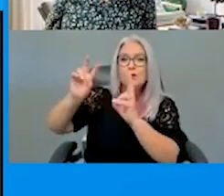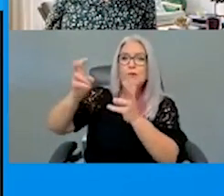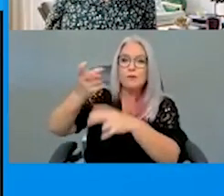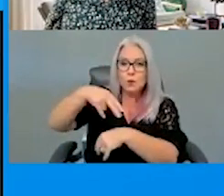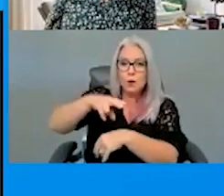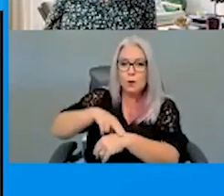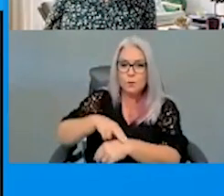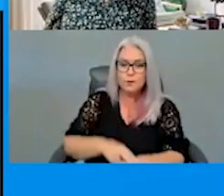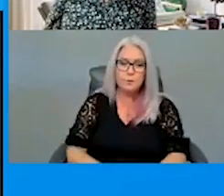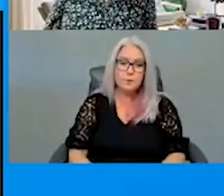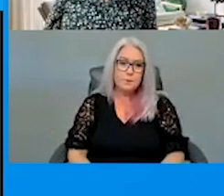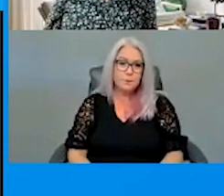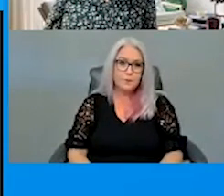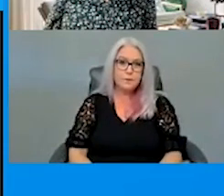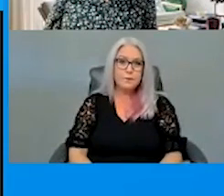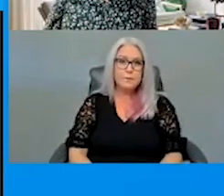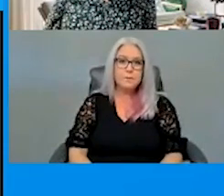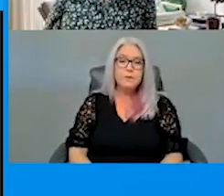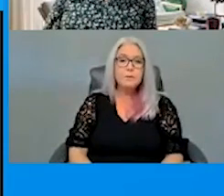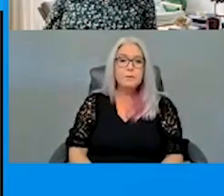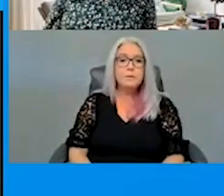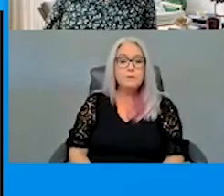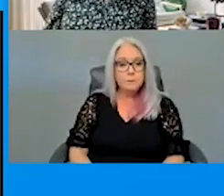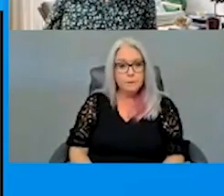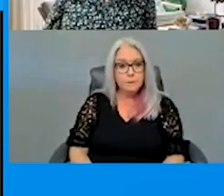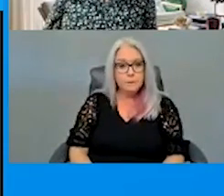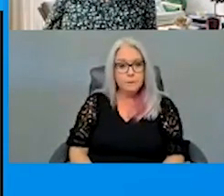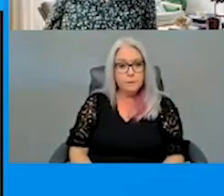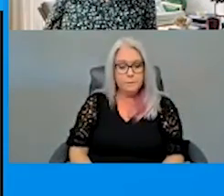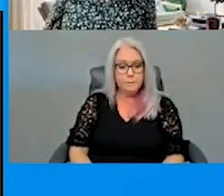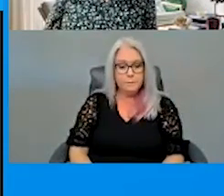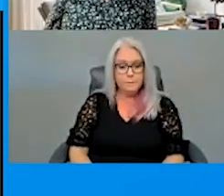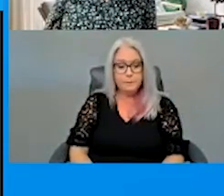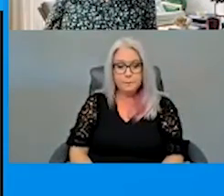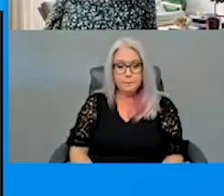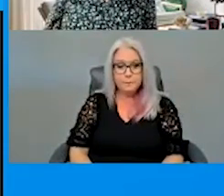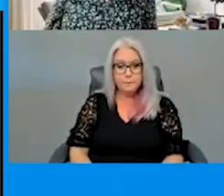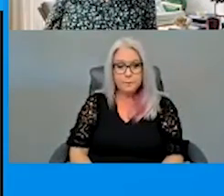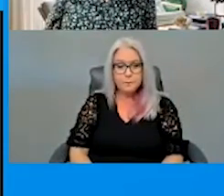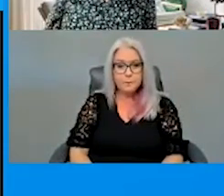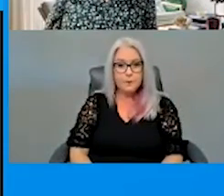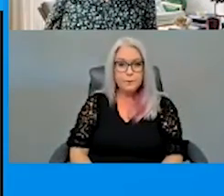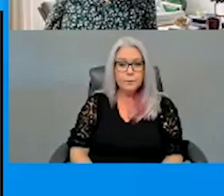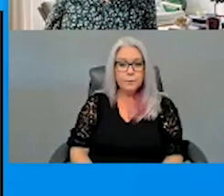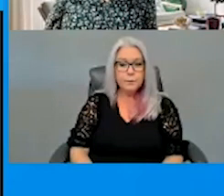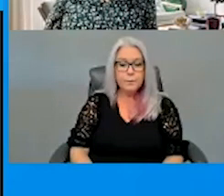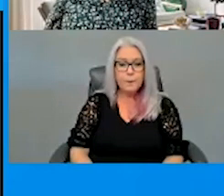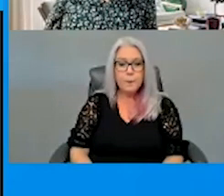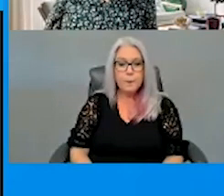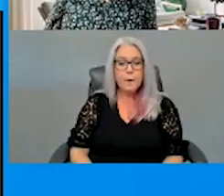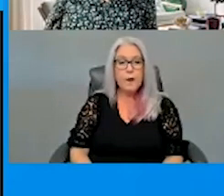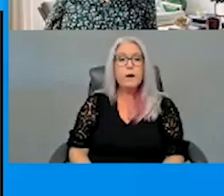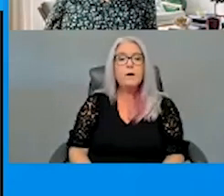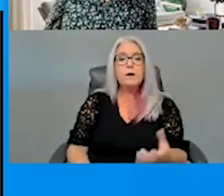normal. A more academic definition of ableism that I sometimes cite in